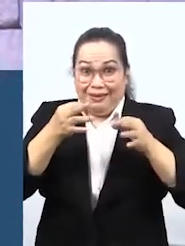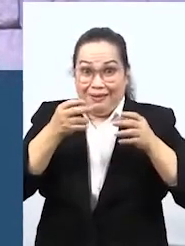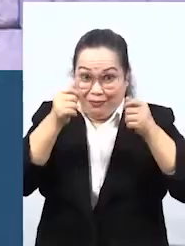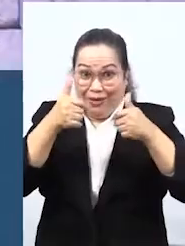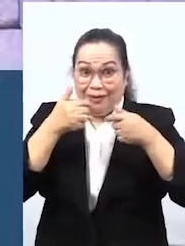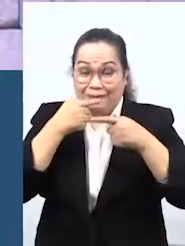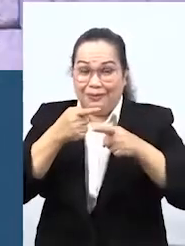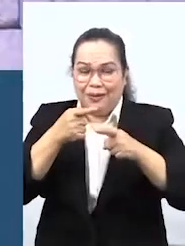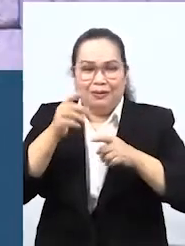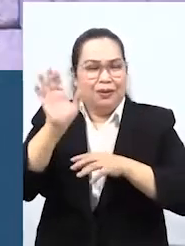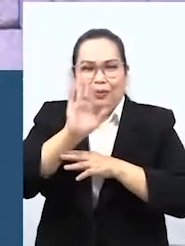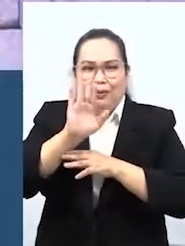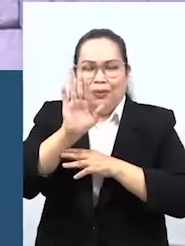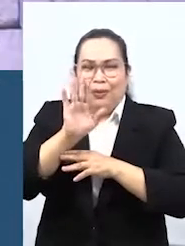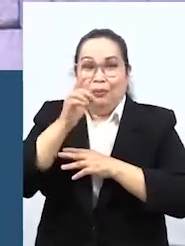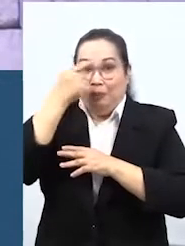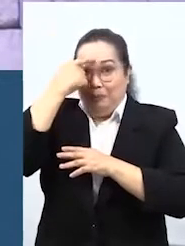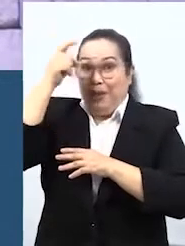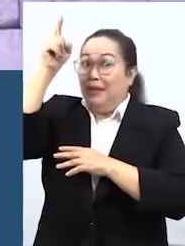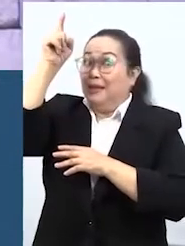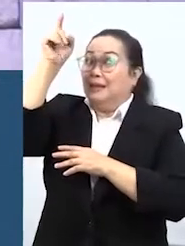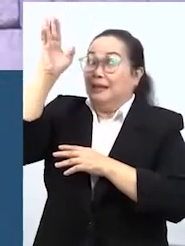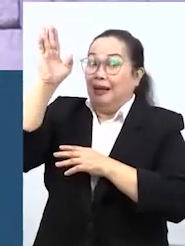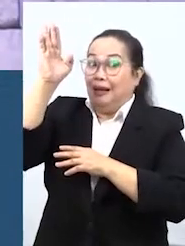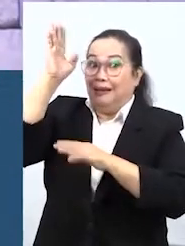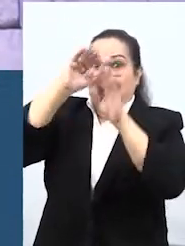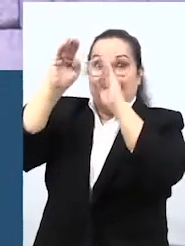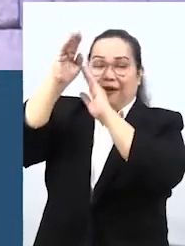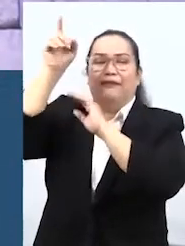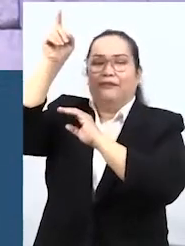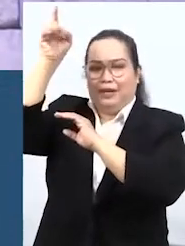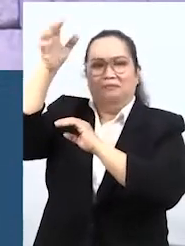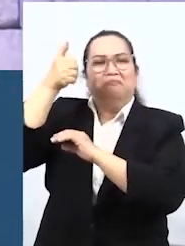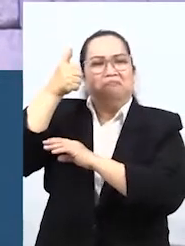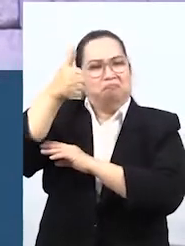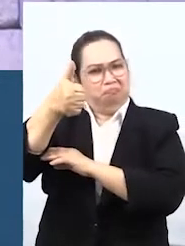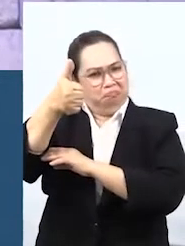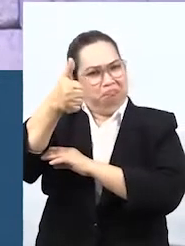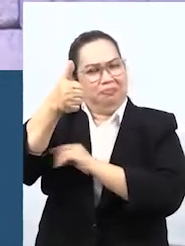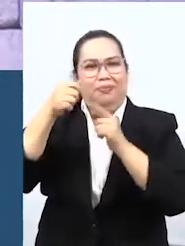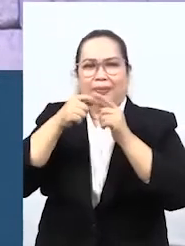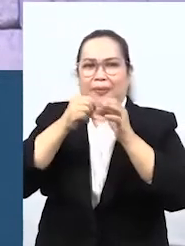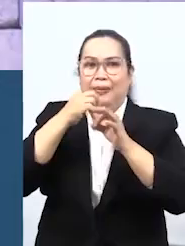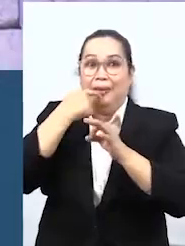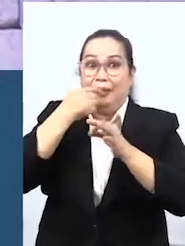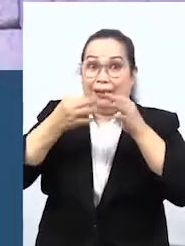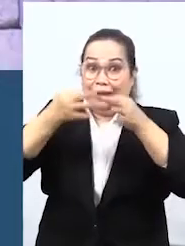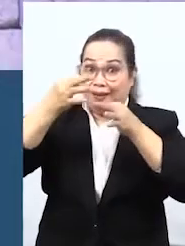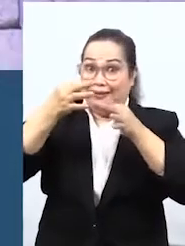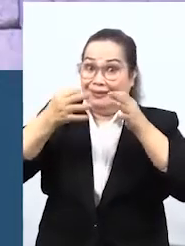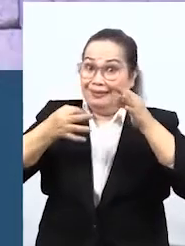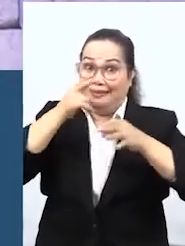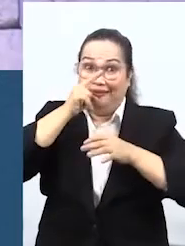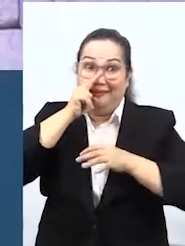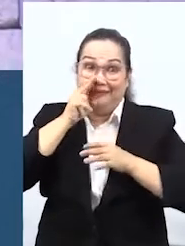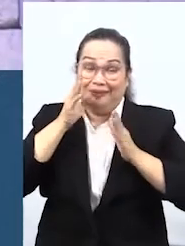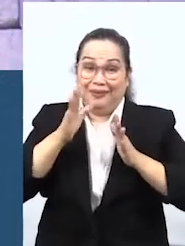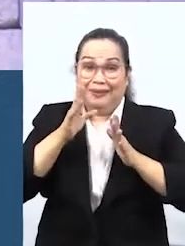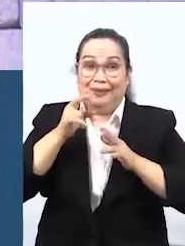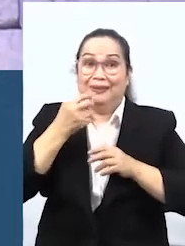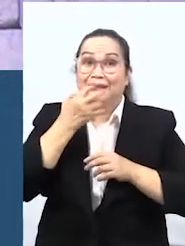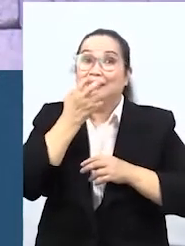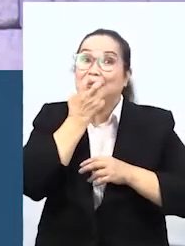is never the reason with our loving Father in Heaven The unjust Judge was acting out of selfish